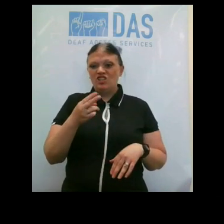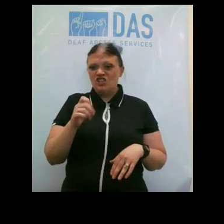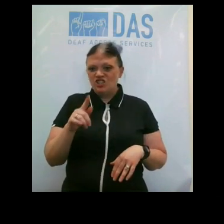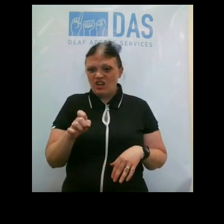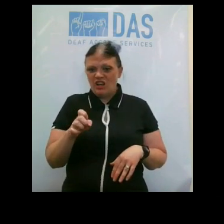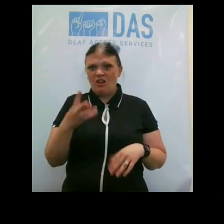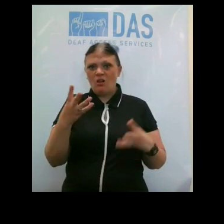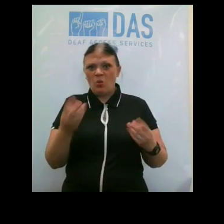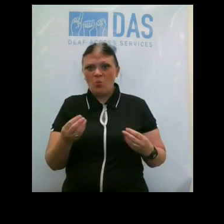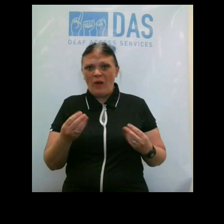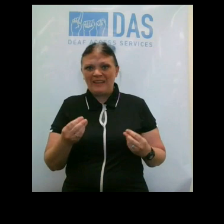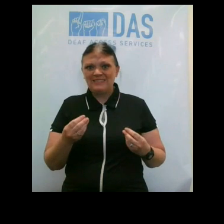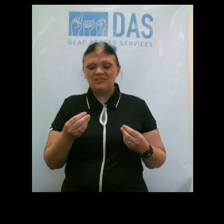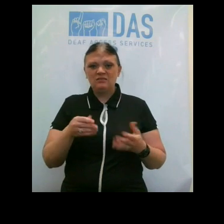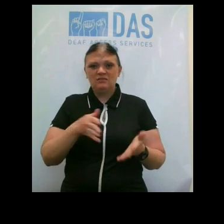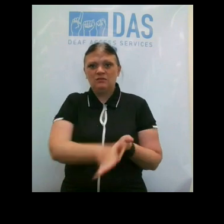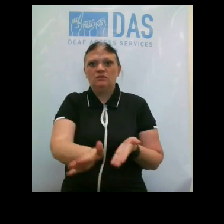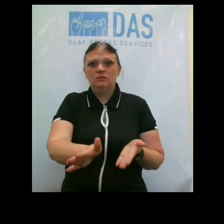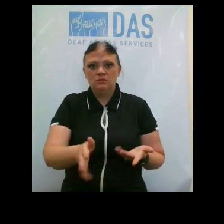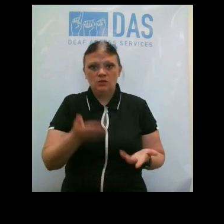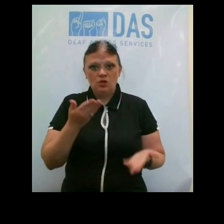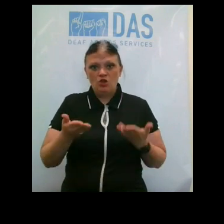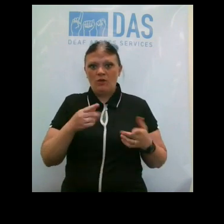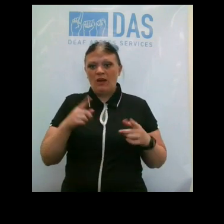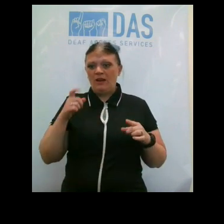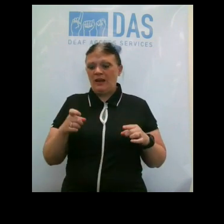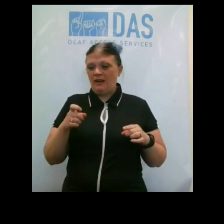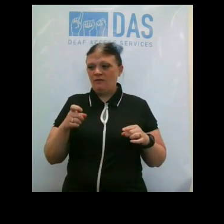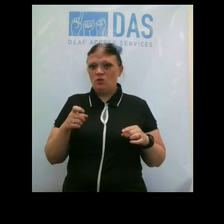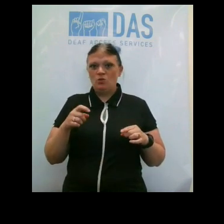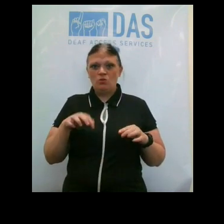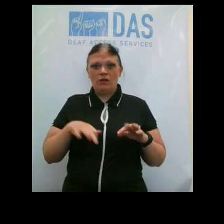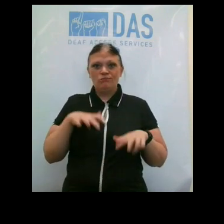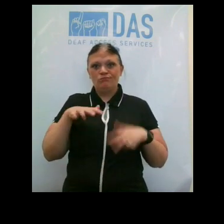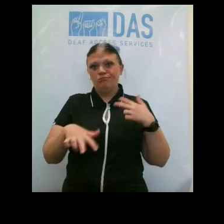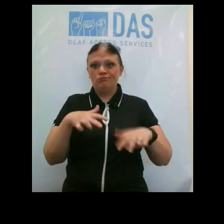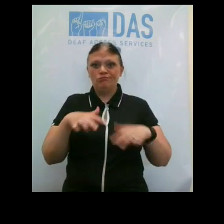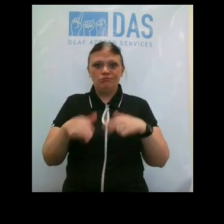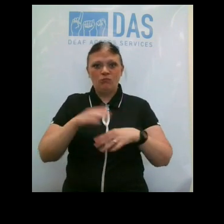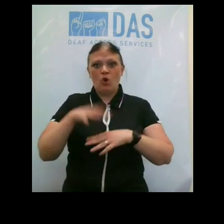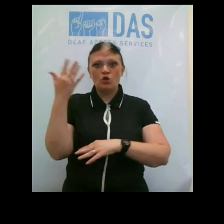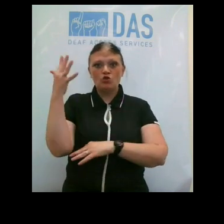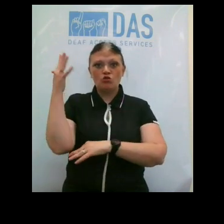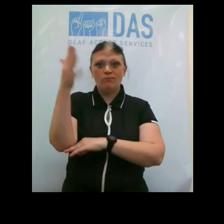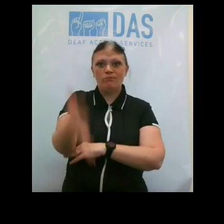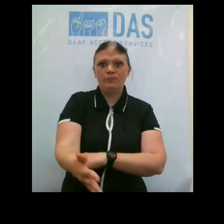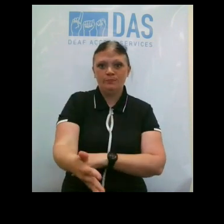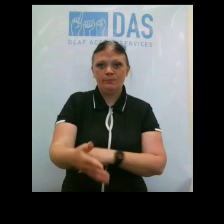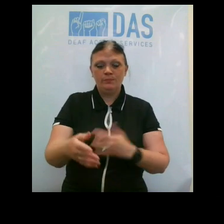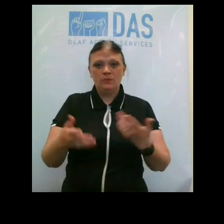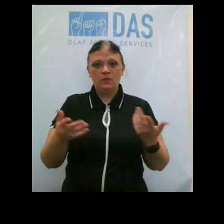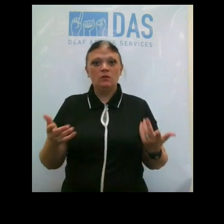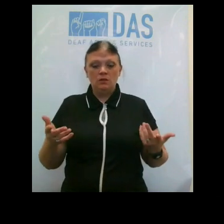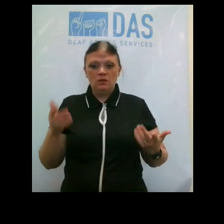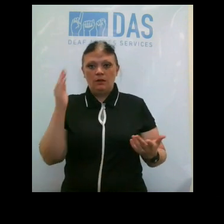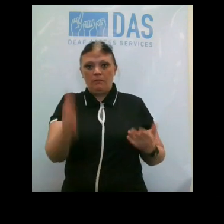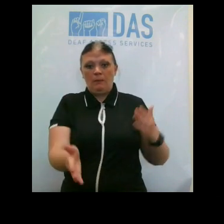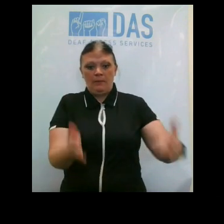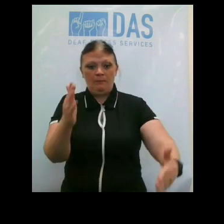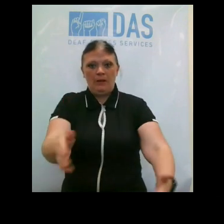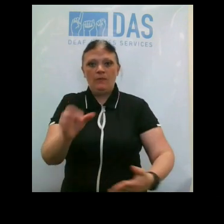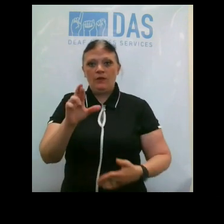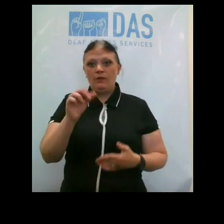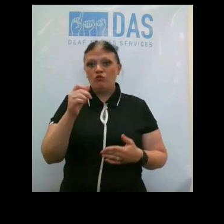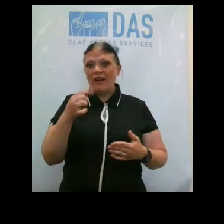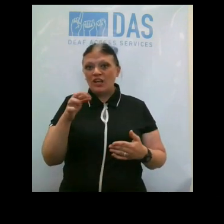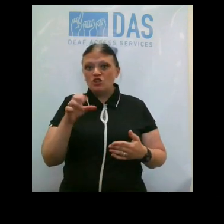it's very slippery. You may have to traverse a downed tree or 2. Sometimes we have trees that fall, especially after rains, and our rangers will get in